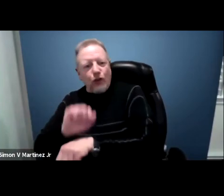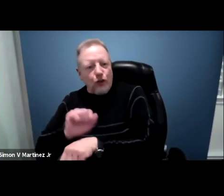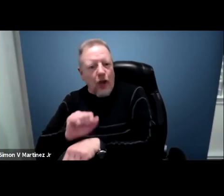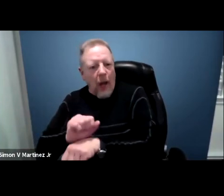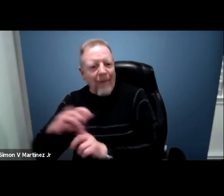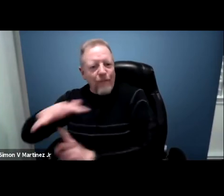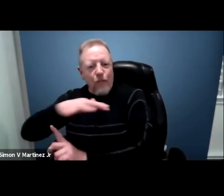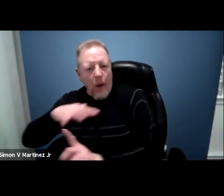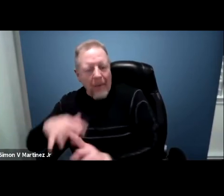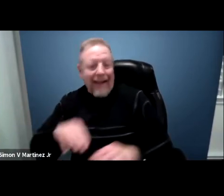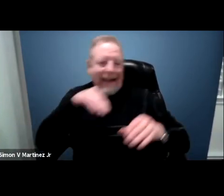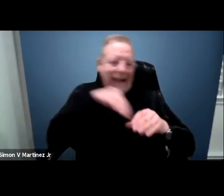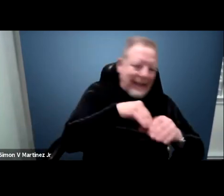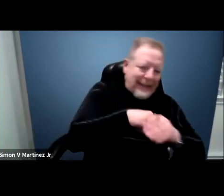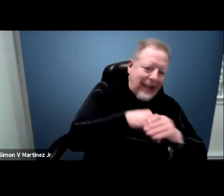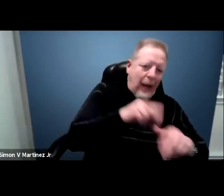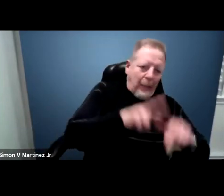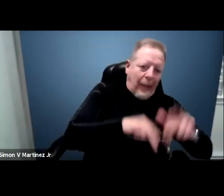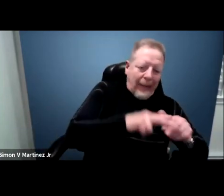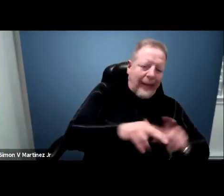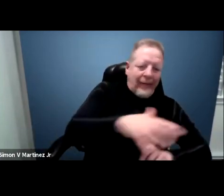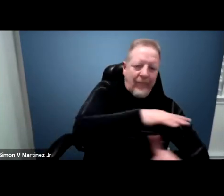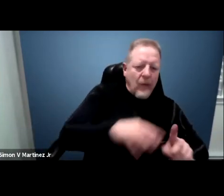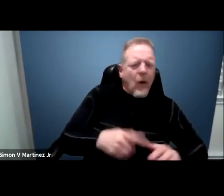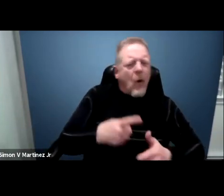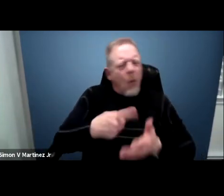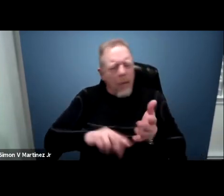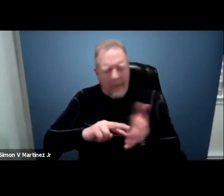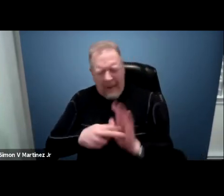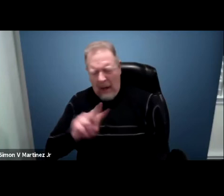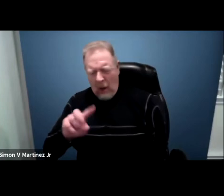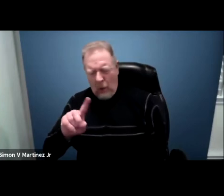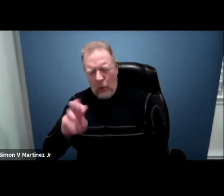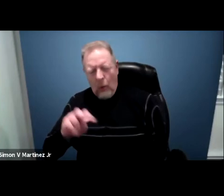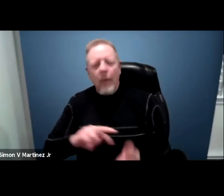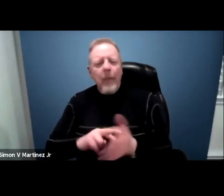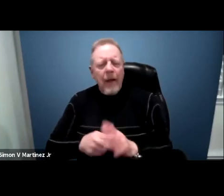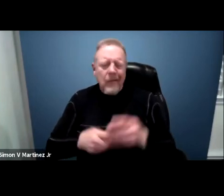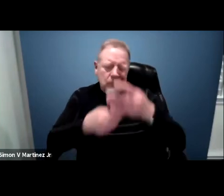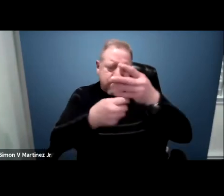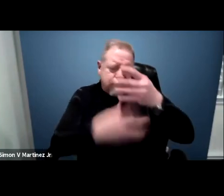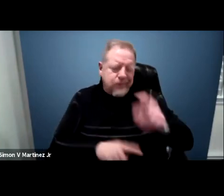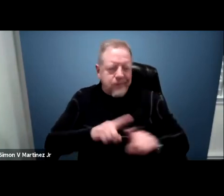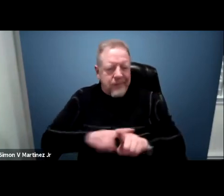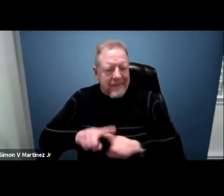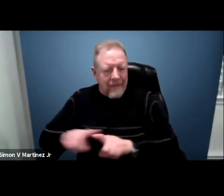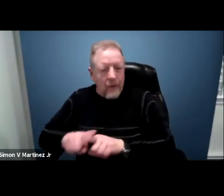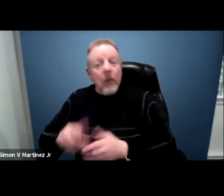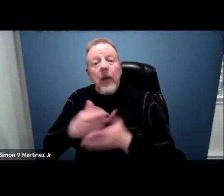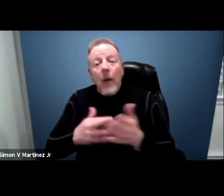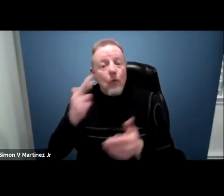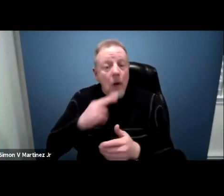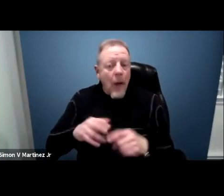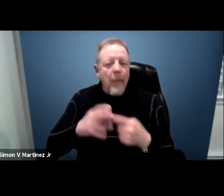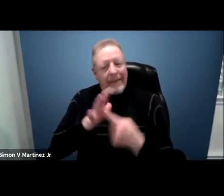So what an undue hardship considers a whole bunch of different factors. And some of these factors